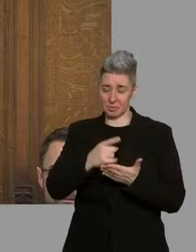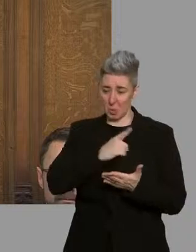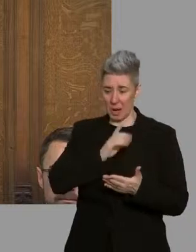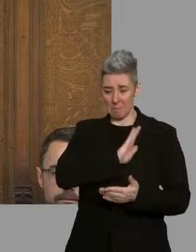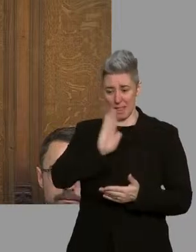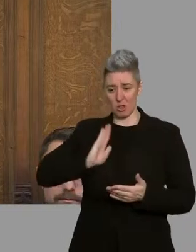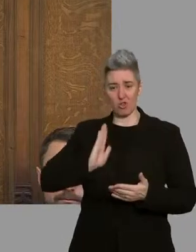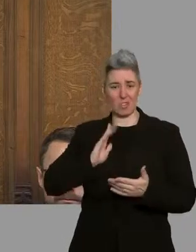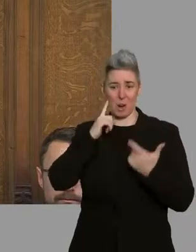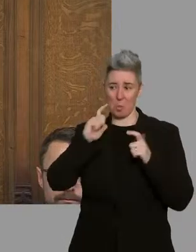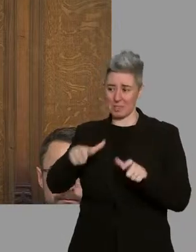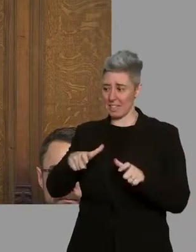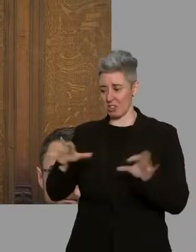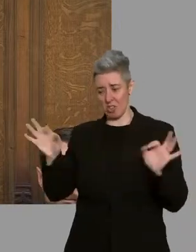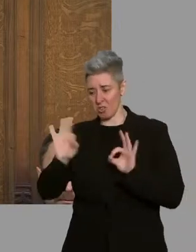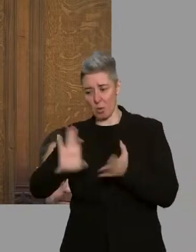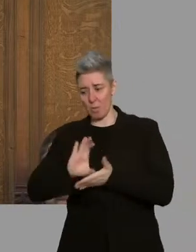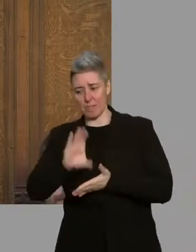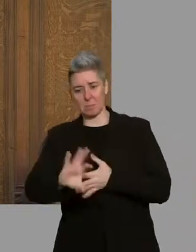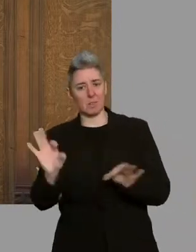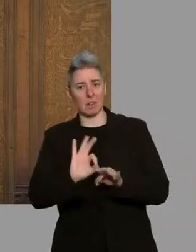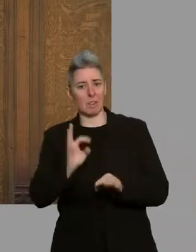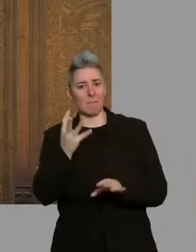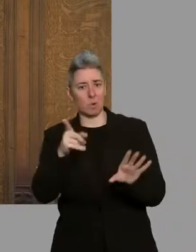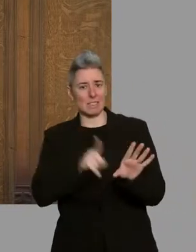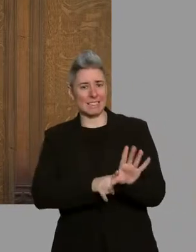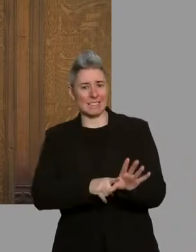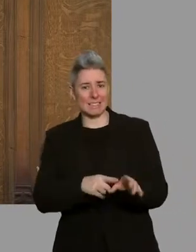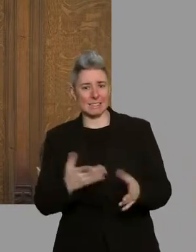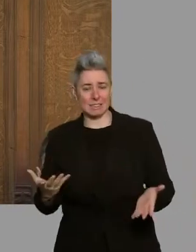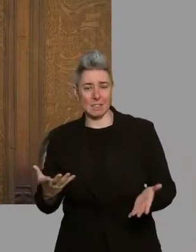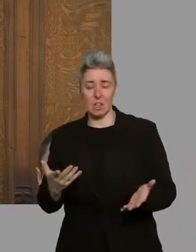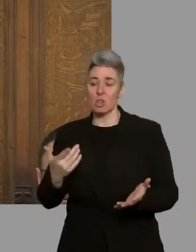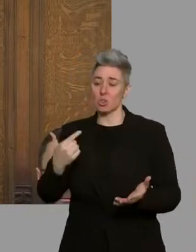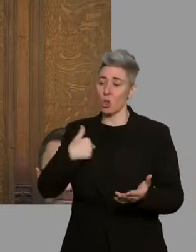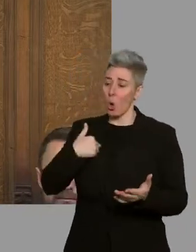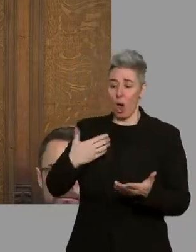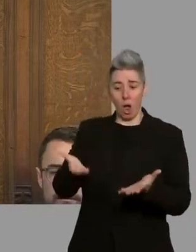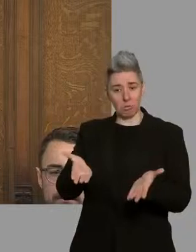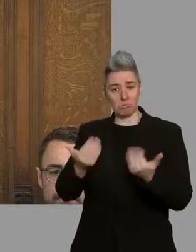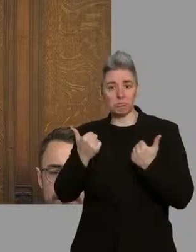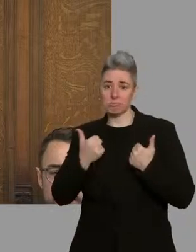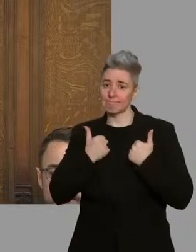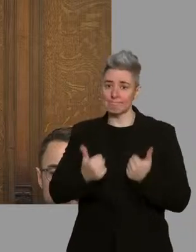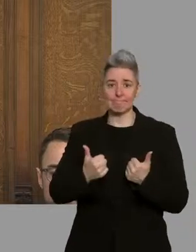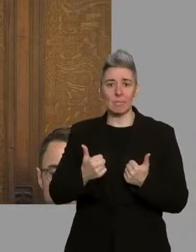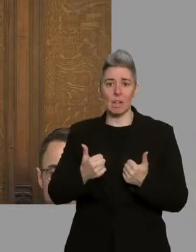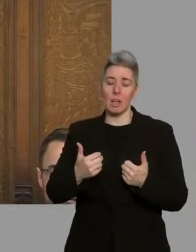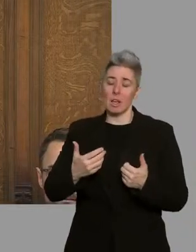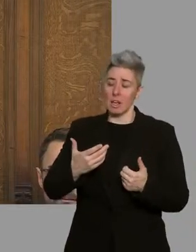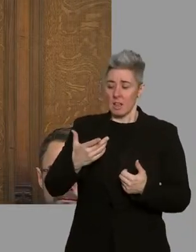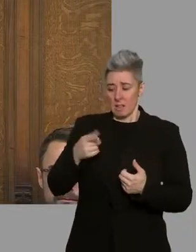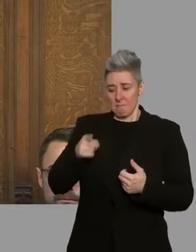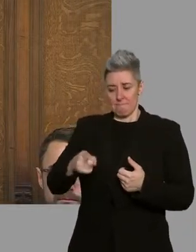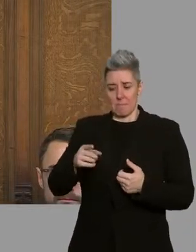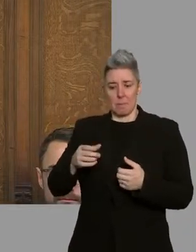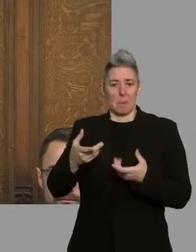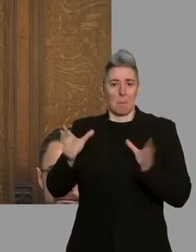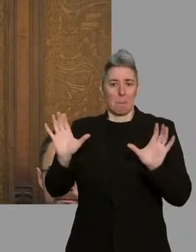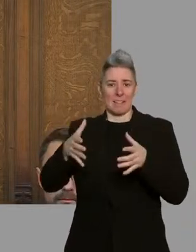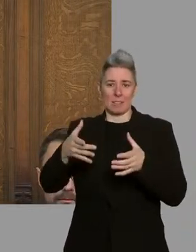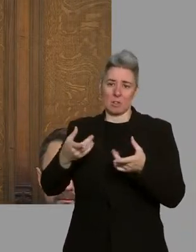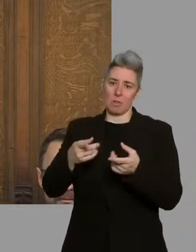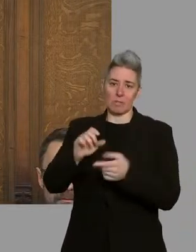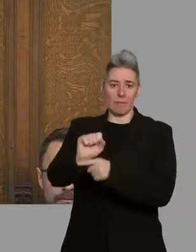Defence plan to buy back thousands of homes in my constituency? And will the Prime Minister set out how sorting out